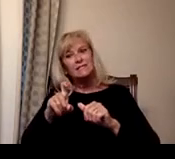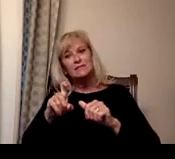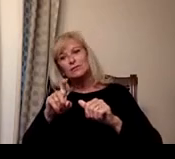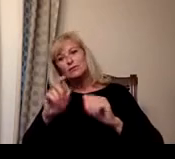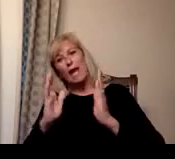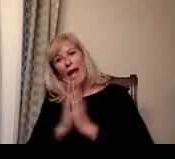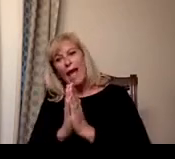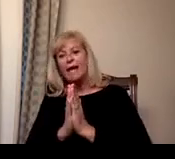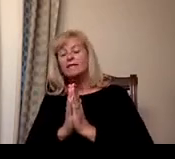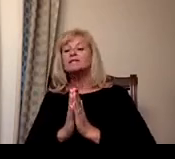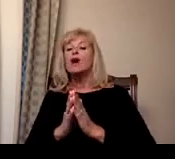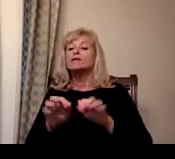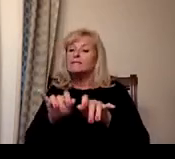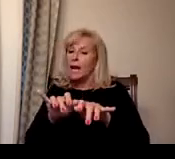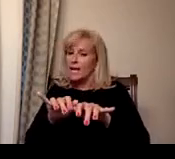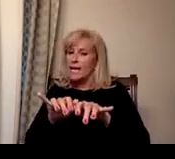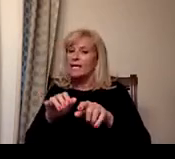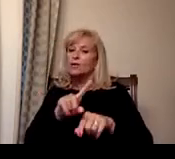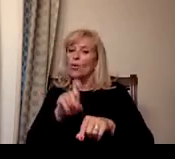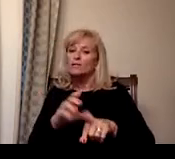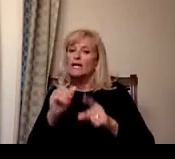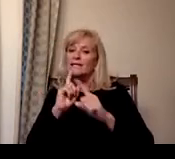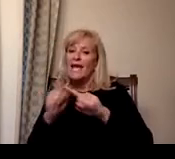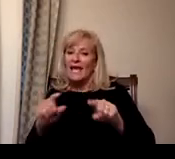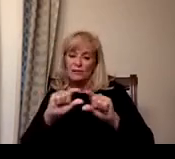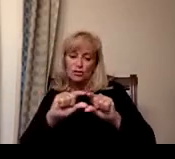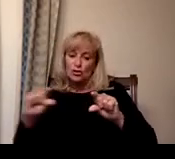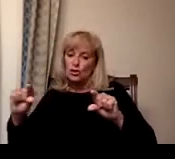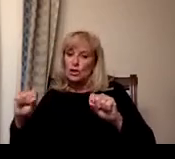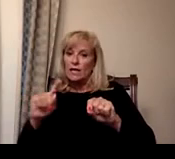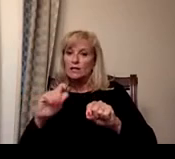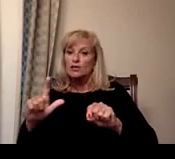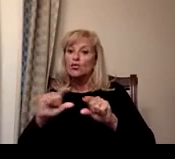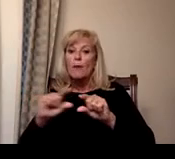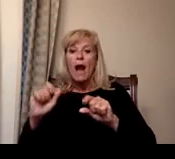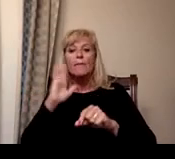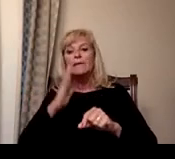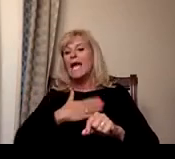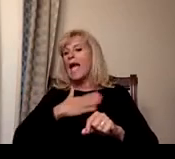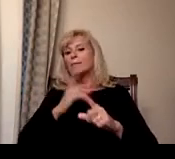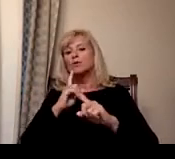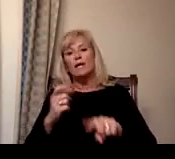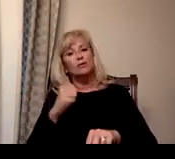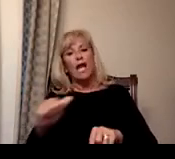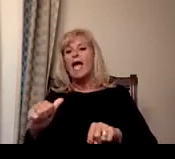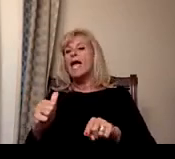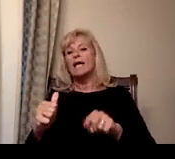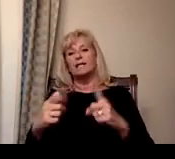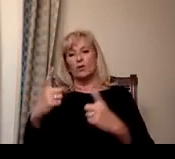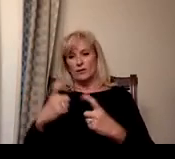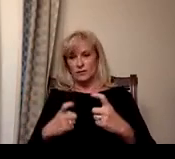pop it in there, and I will try at the end to answer any questions.